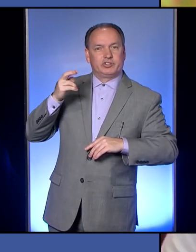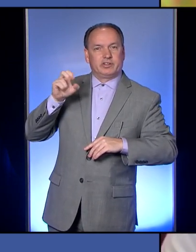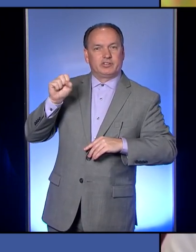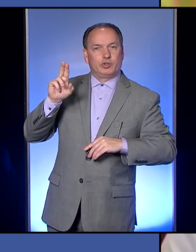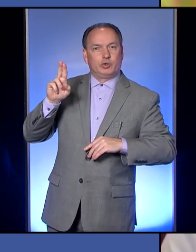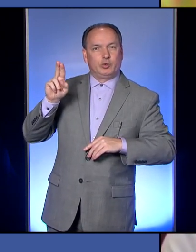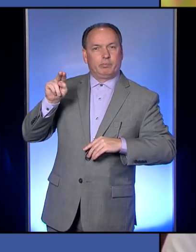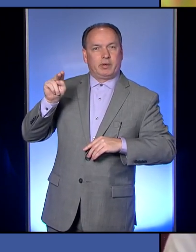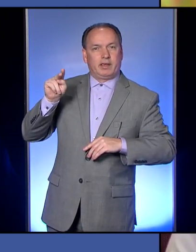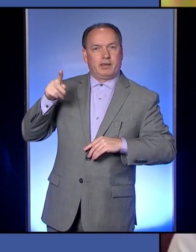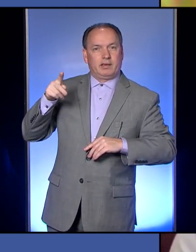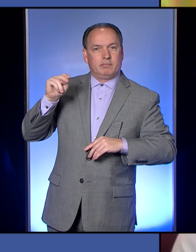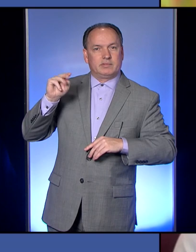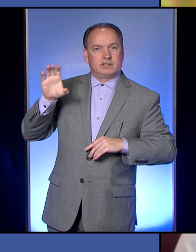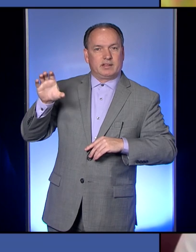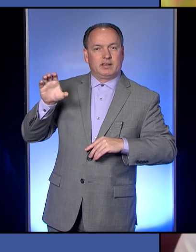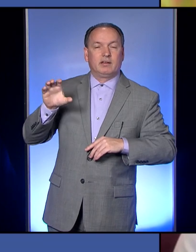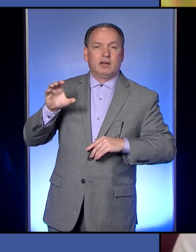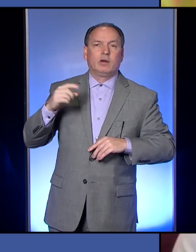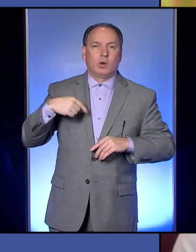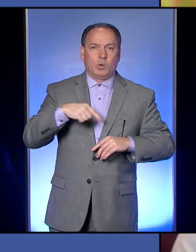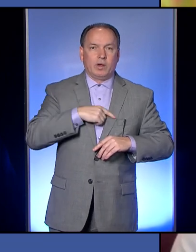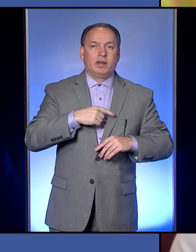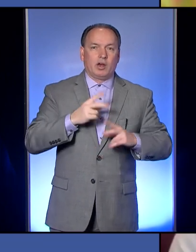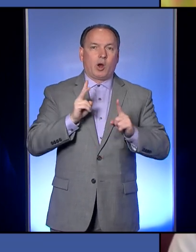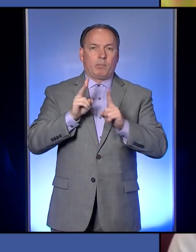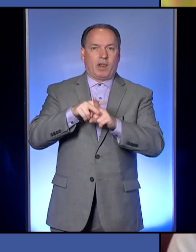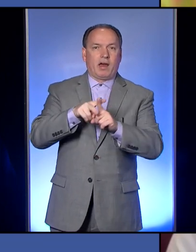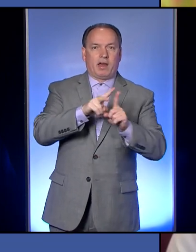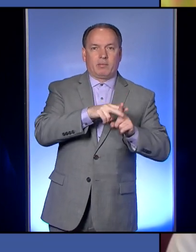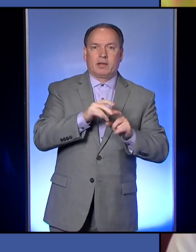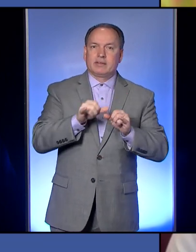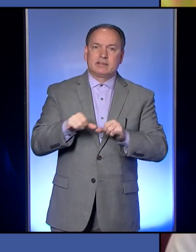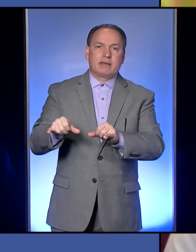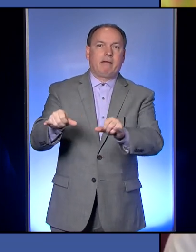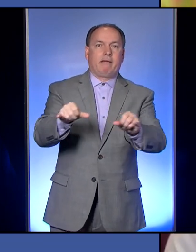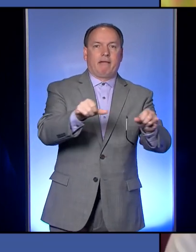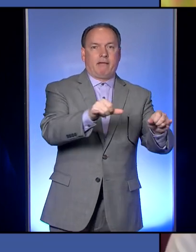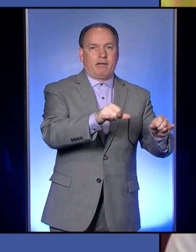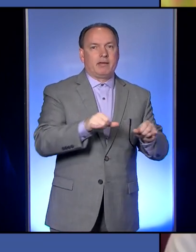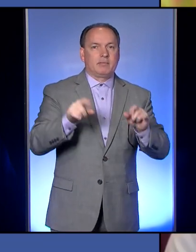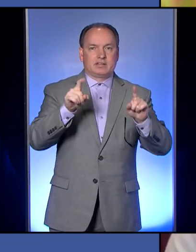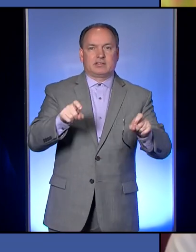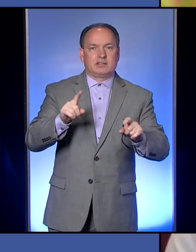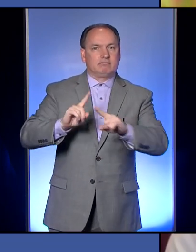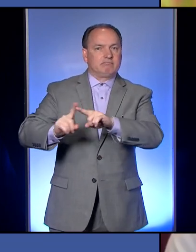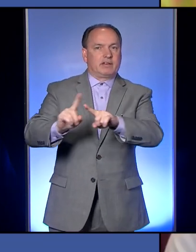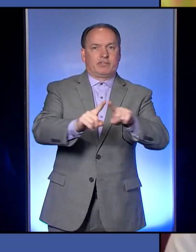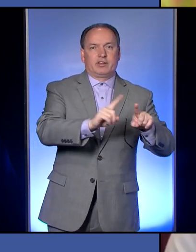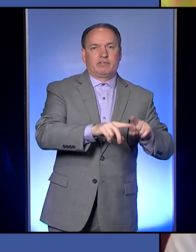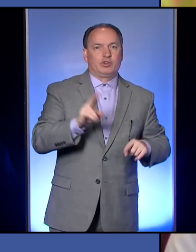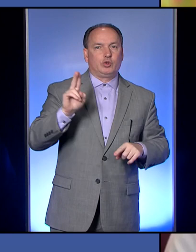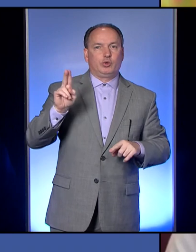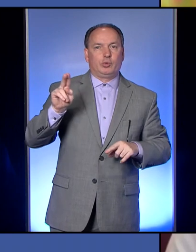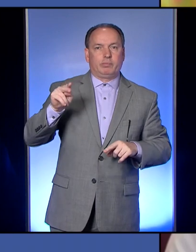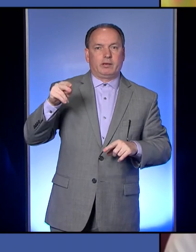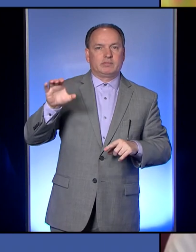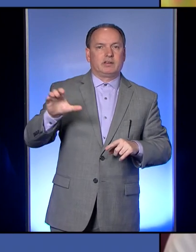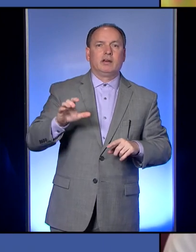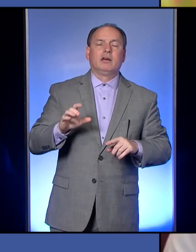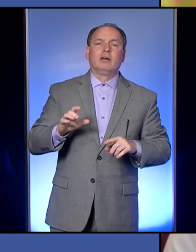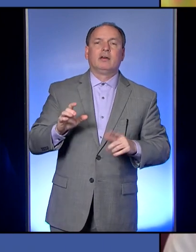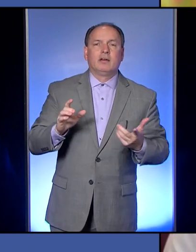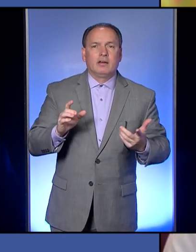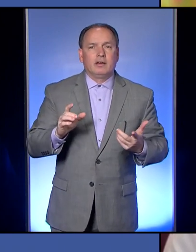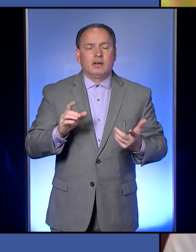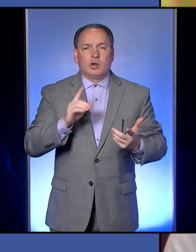So across UPMC, we are applying the same testing criteria. The incidence has to do with the denominator and